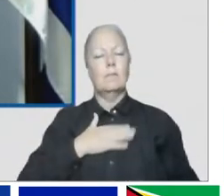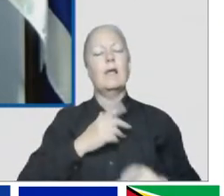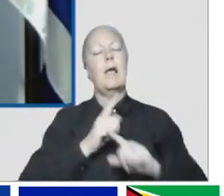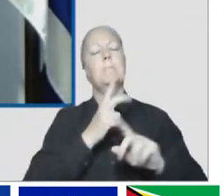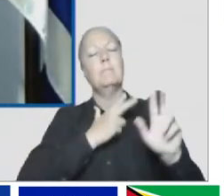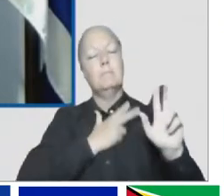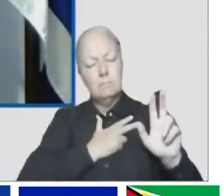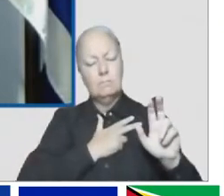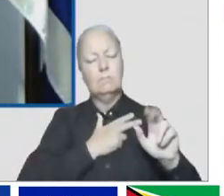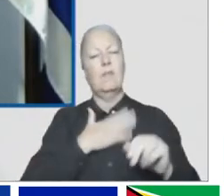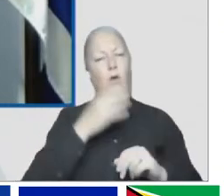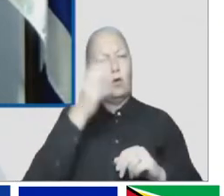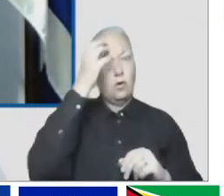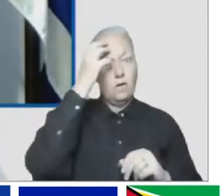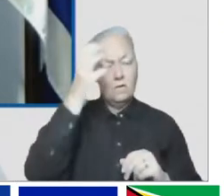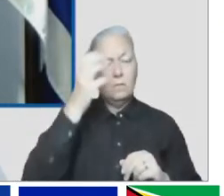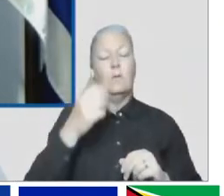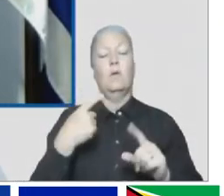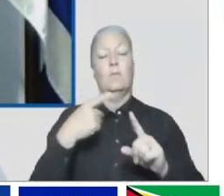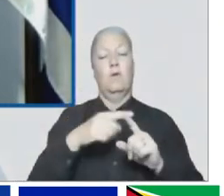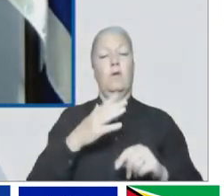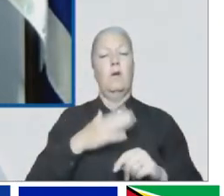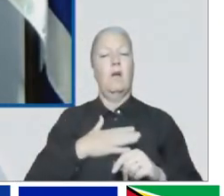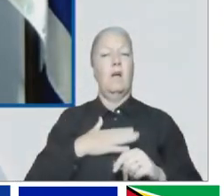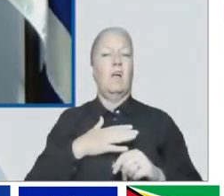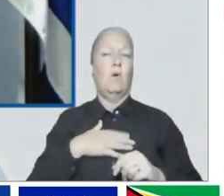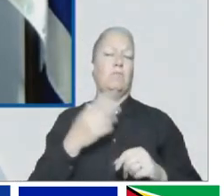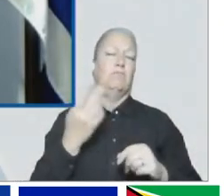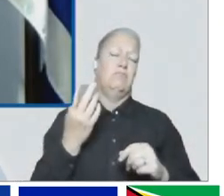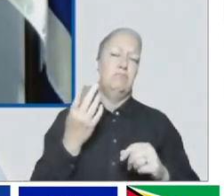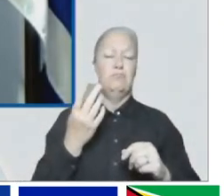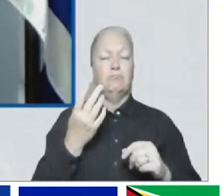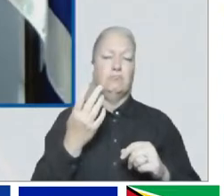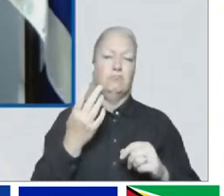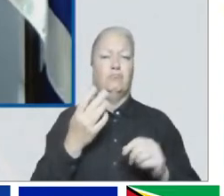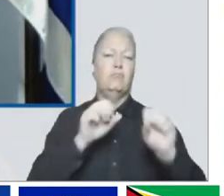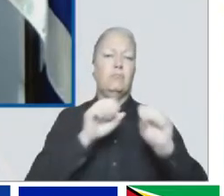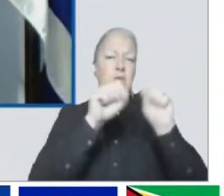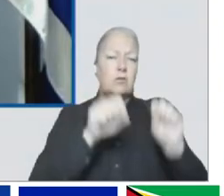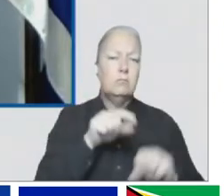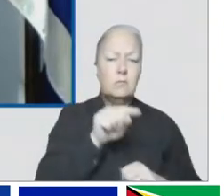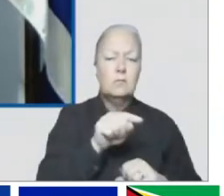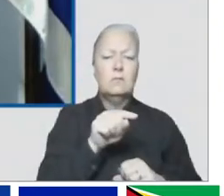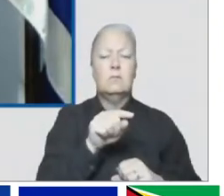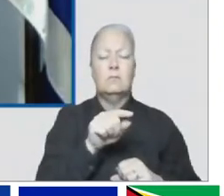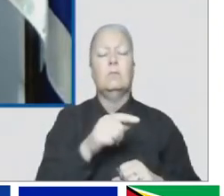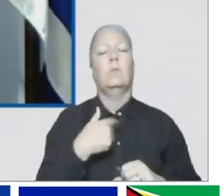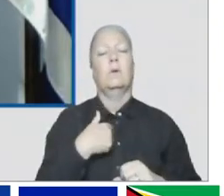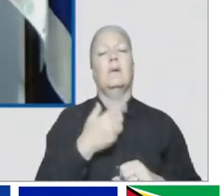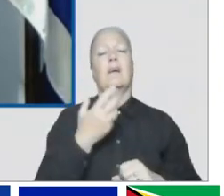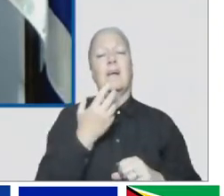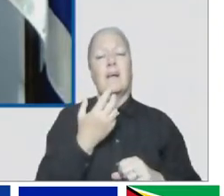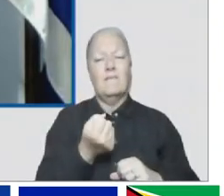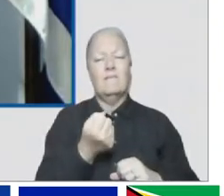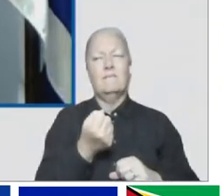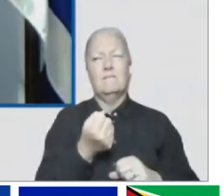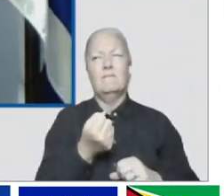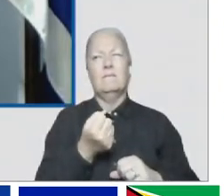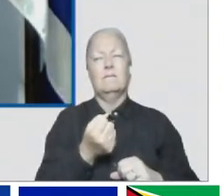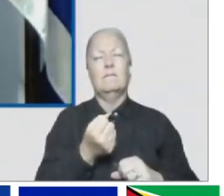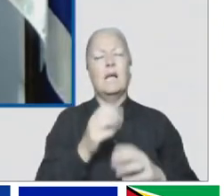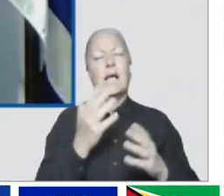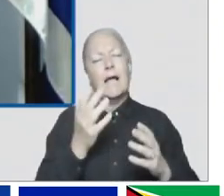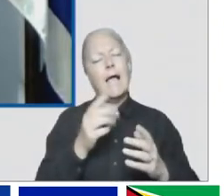system has an integral scope of risks and impacts,